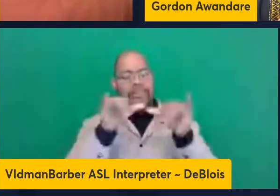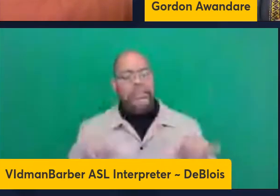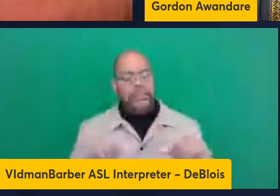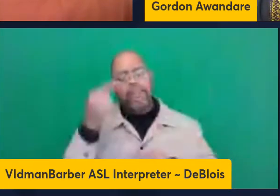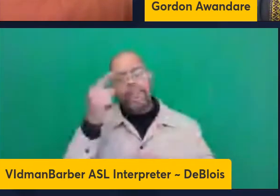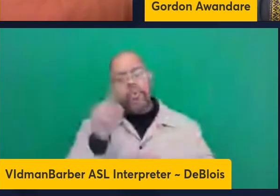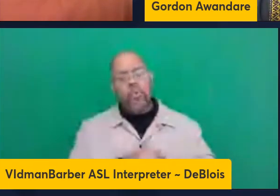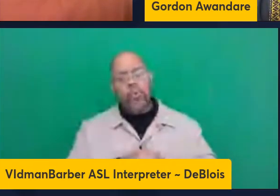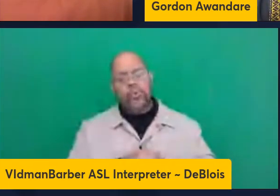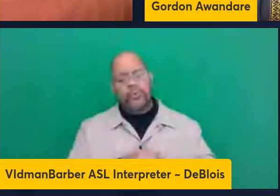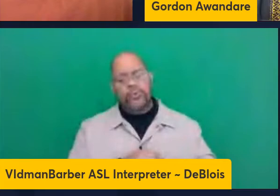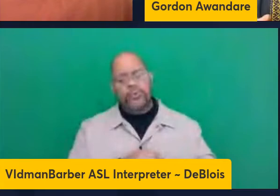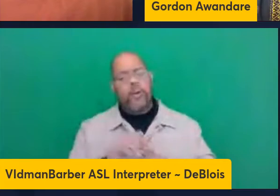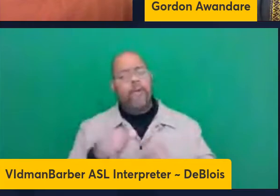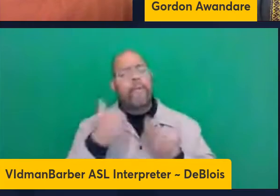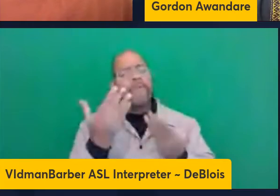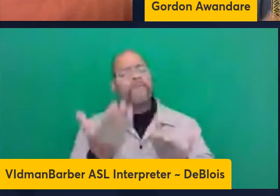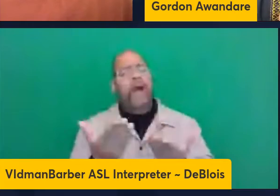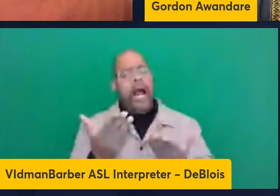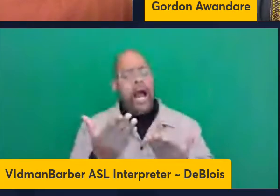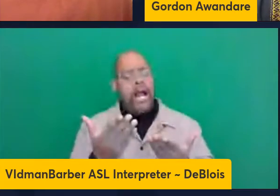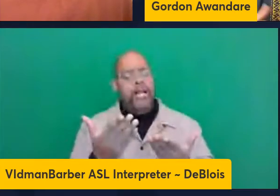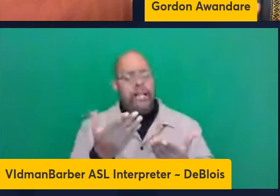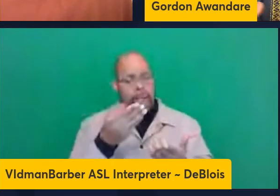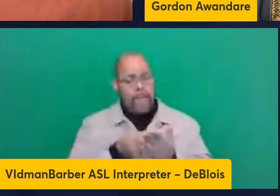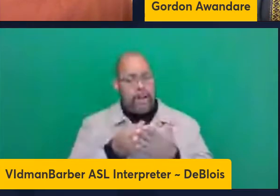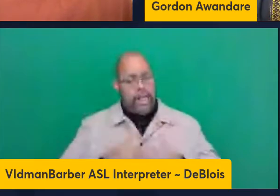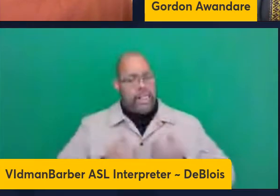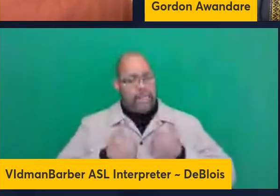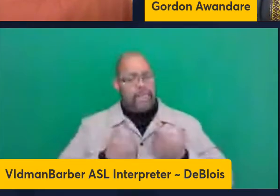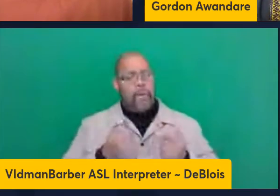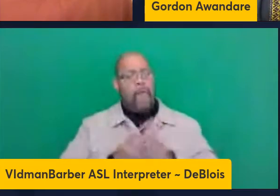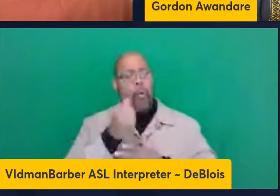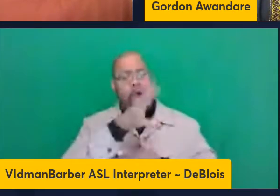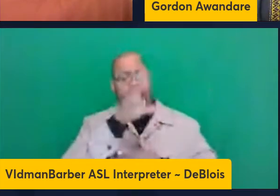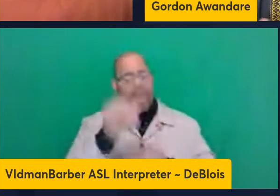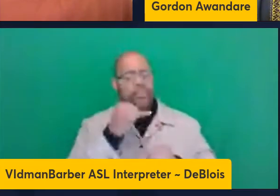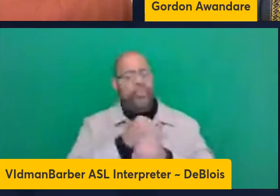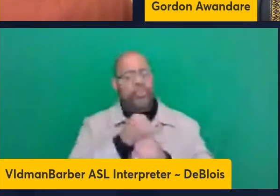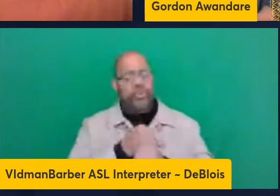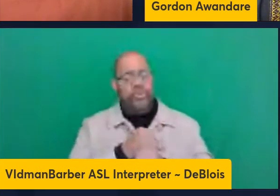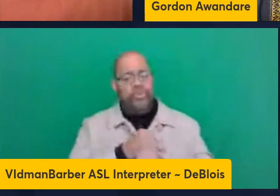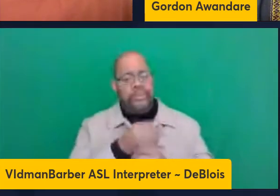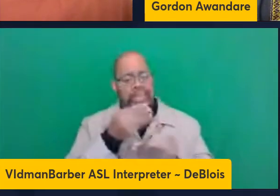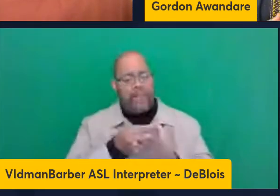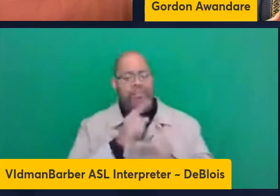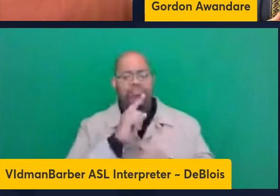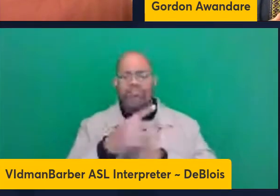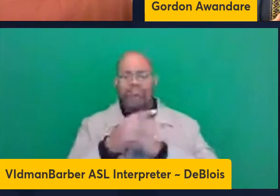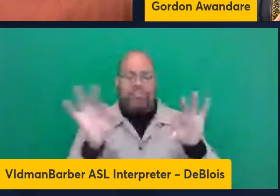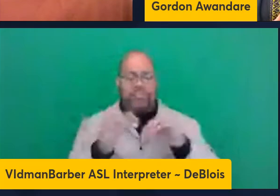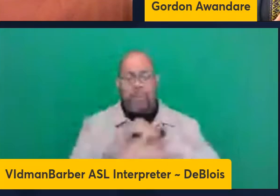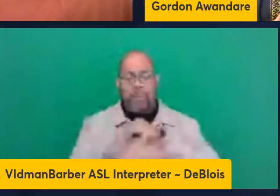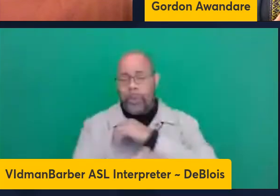for providing a livable wage. In most African institutions, the salary is so poor that